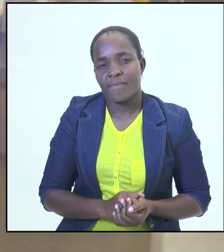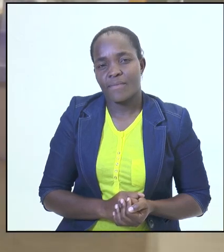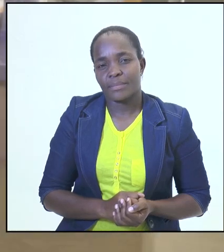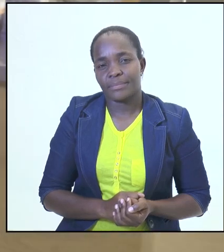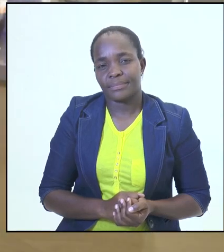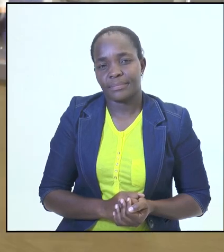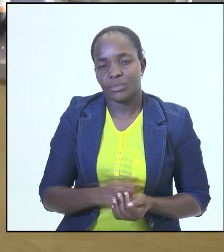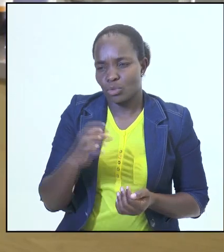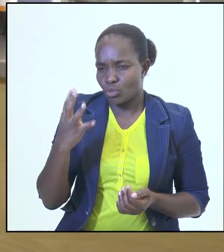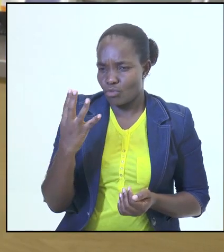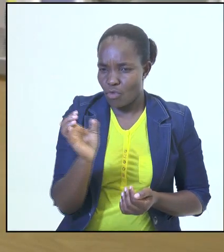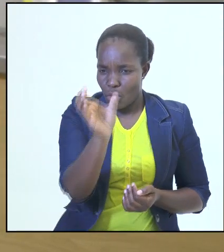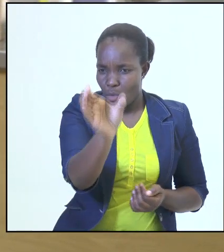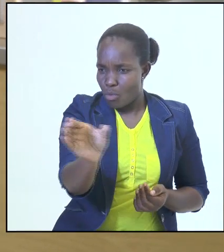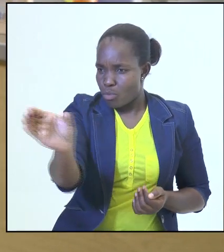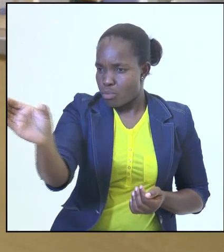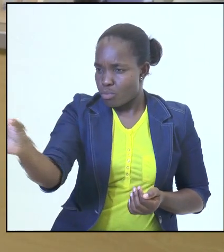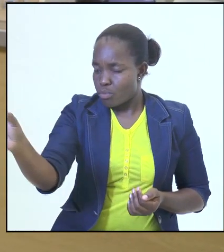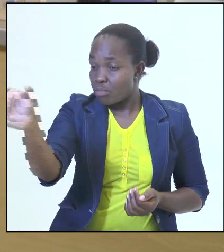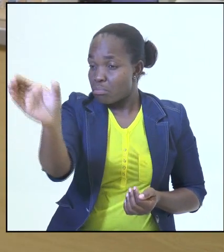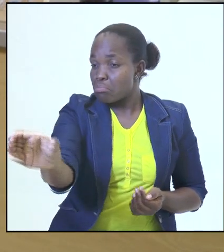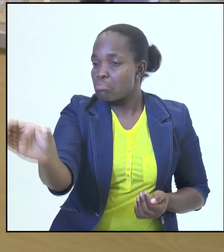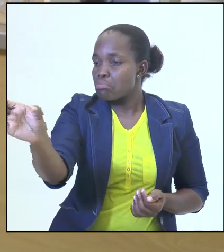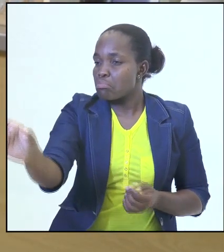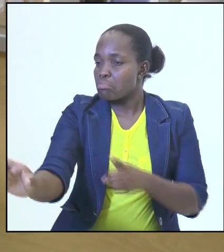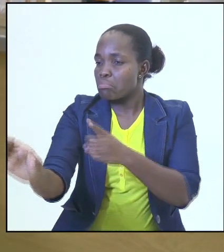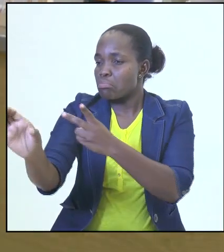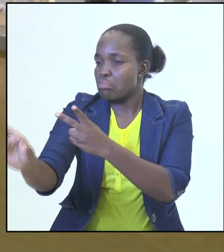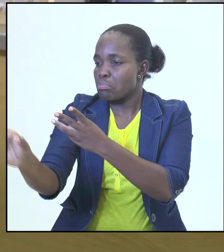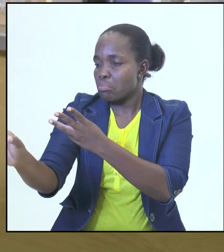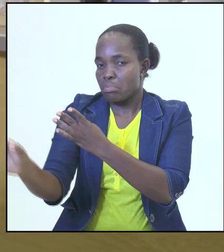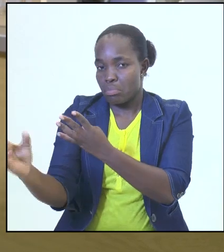Those 4 beakers there, Benvinda, please bring them to me. Okay, miss.